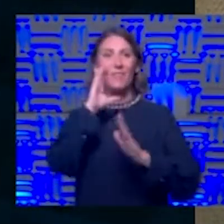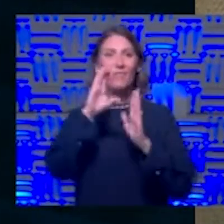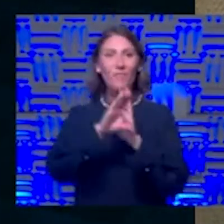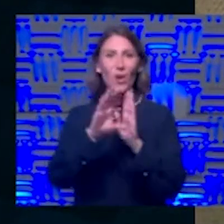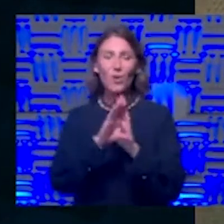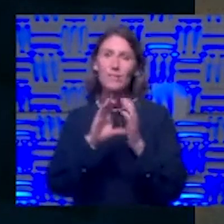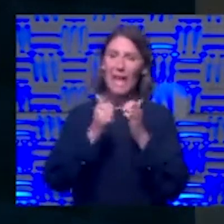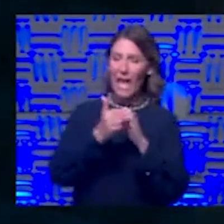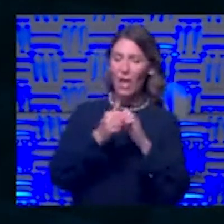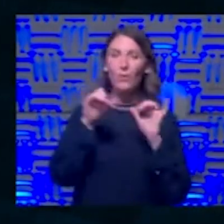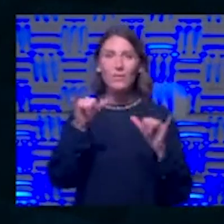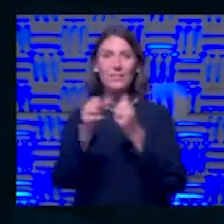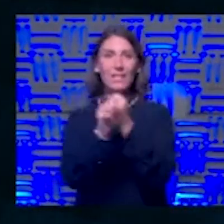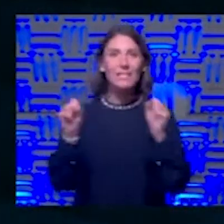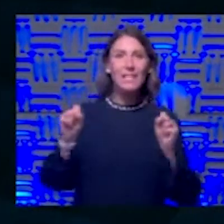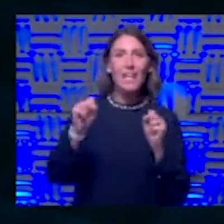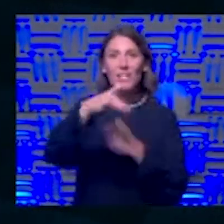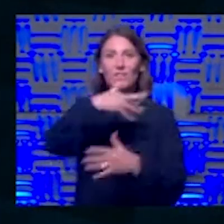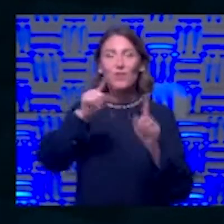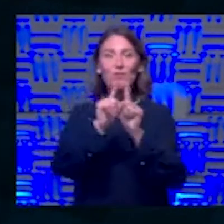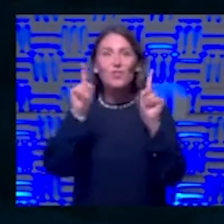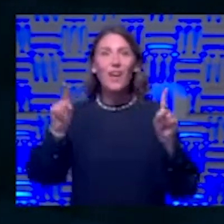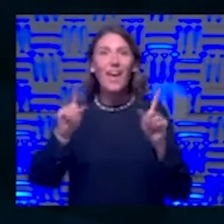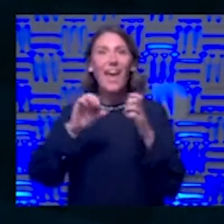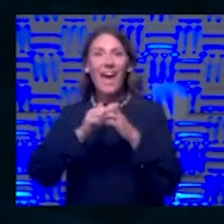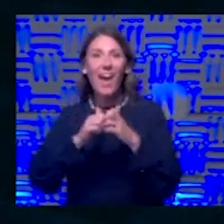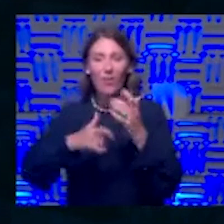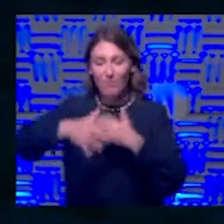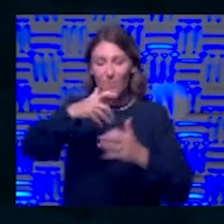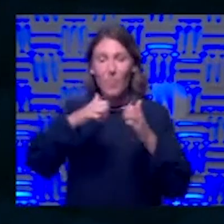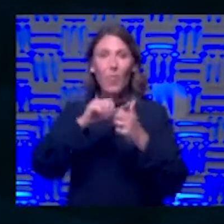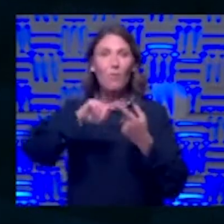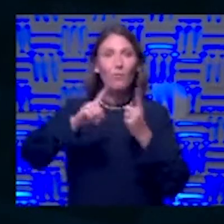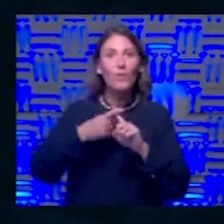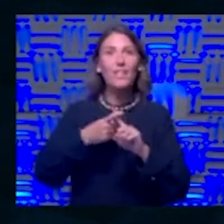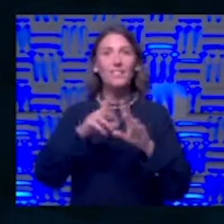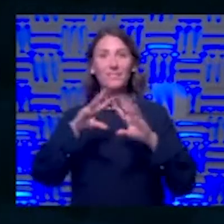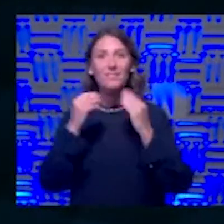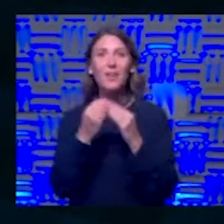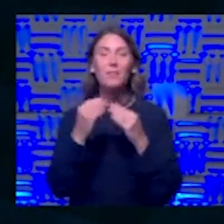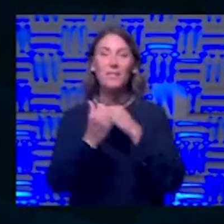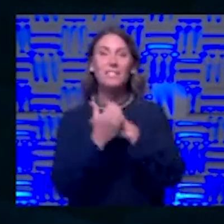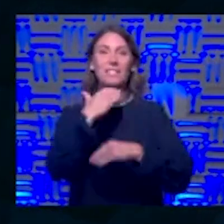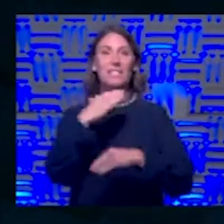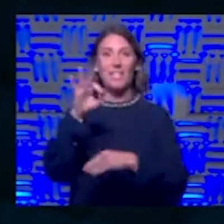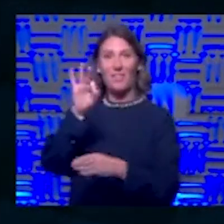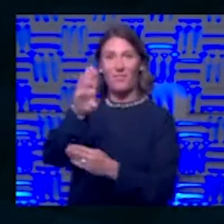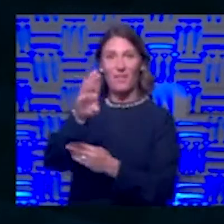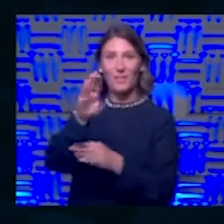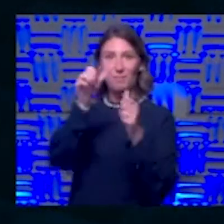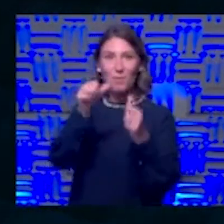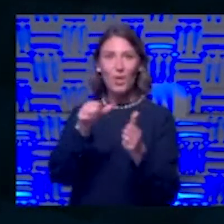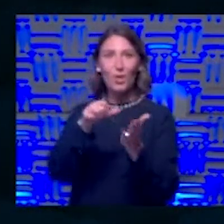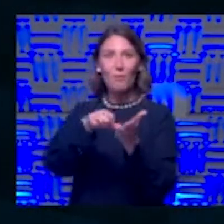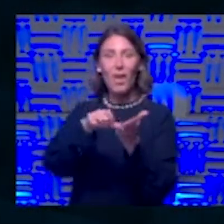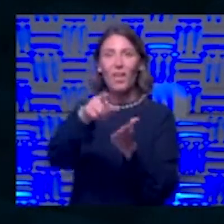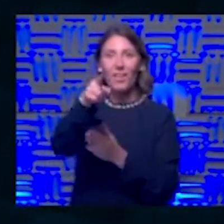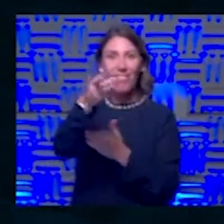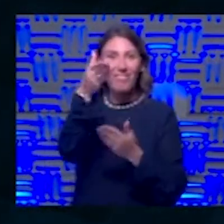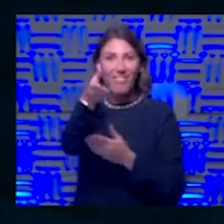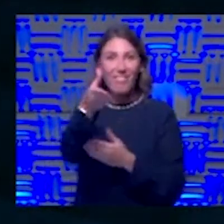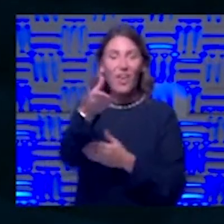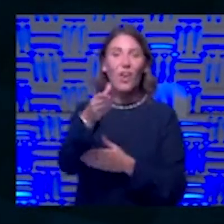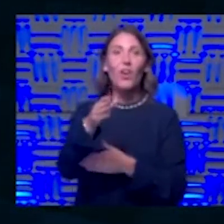social distancing. How are you getting together with your friends and family and doing it the right way? So send those to our Facebook page right there at Medical